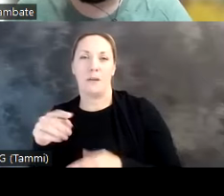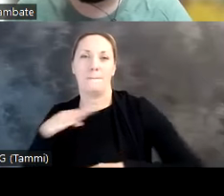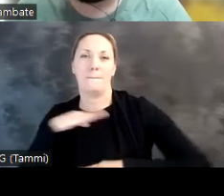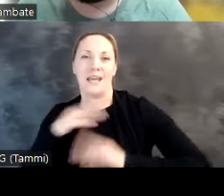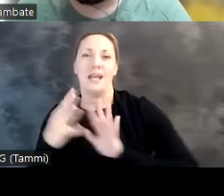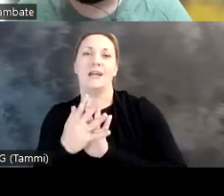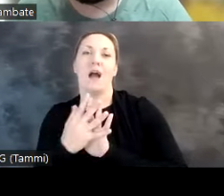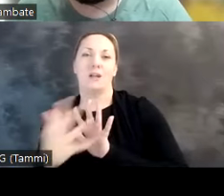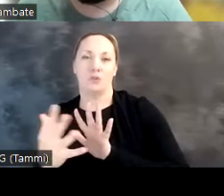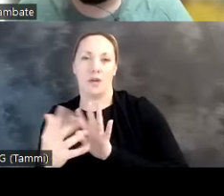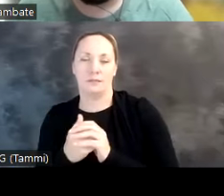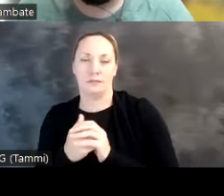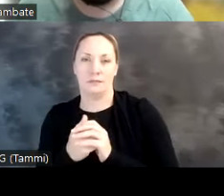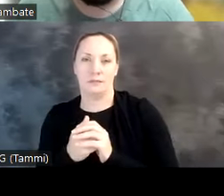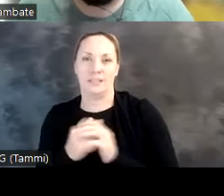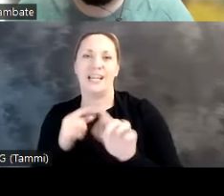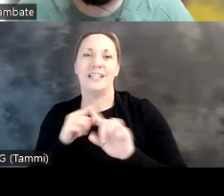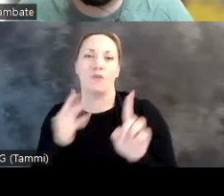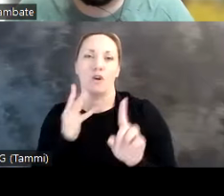the adjacent colors then.